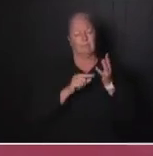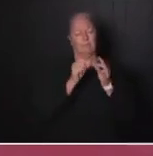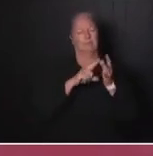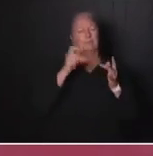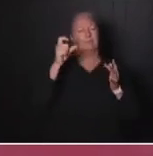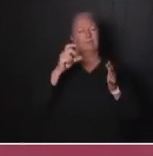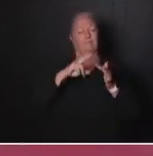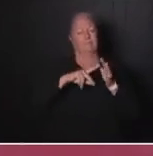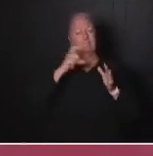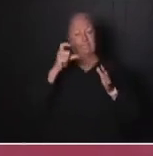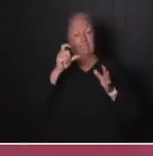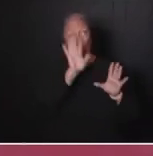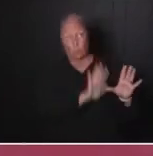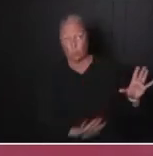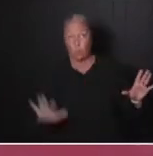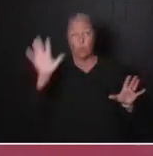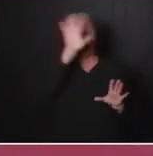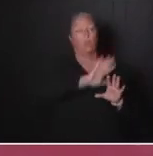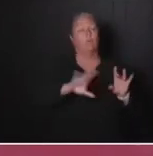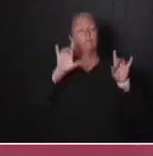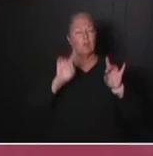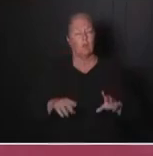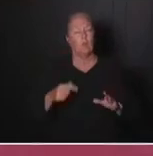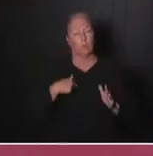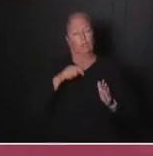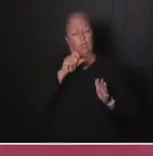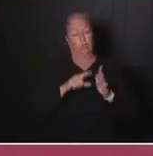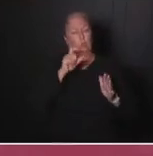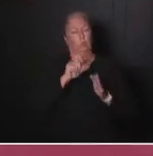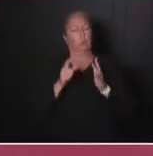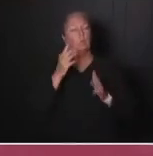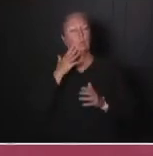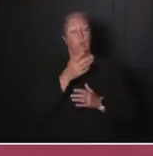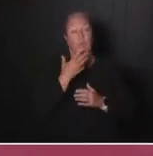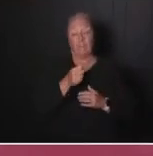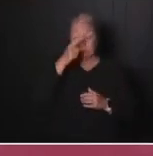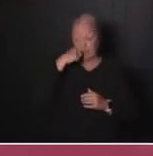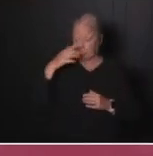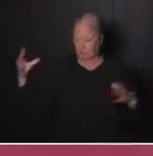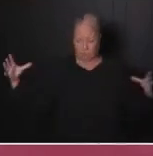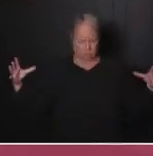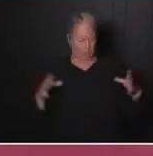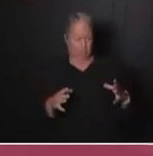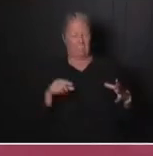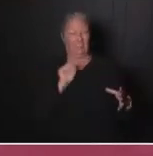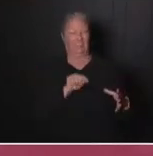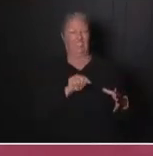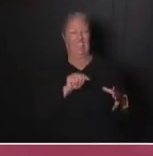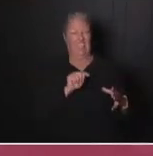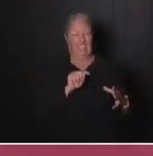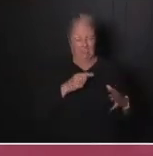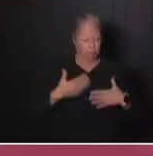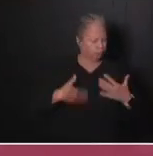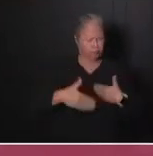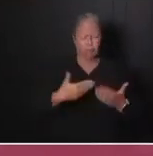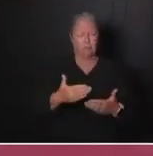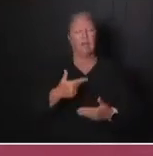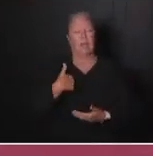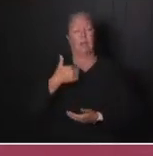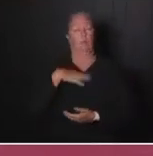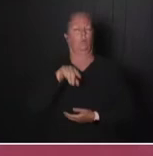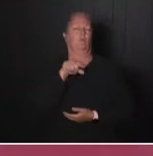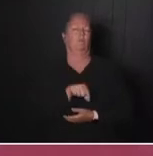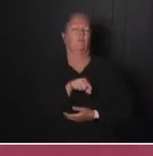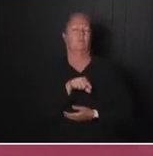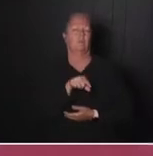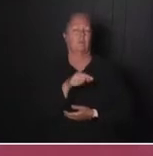the country. Things get done when you bring people together. And that's what I want to do. I